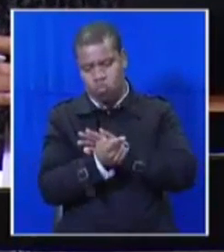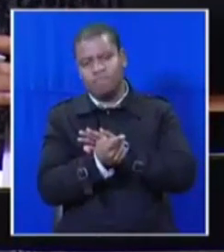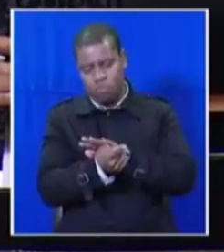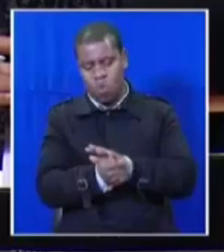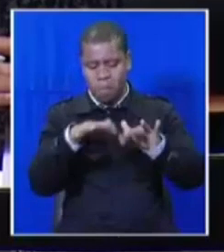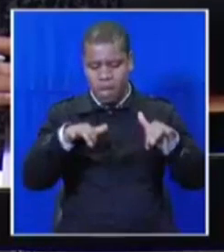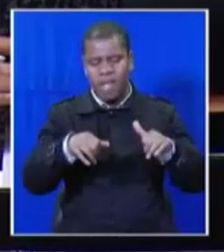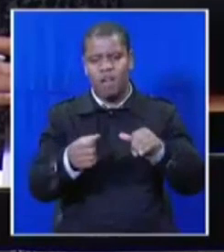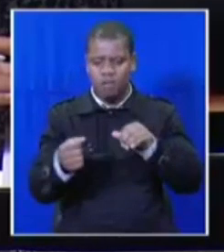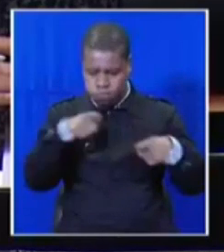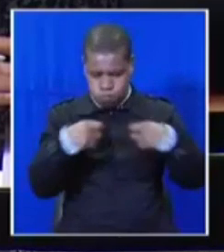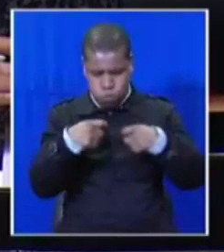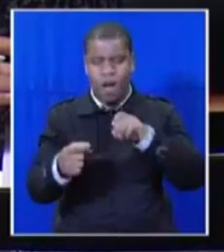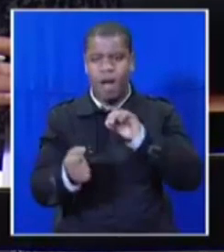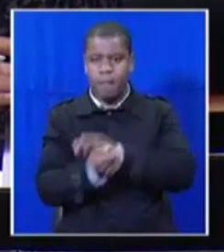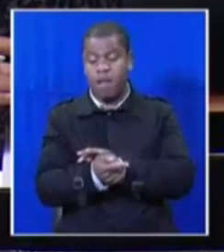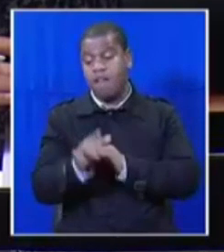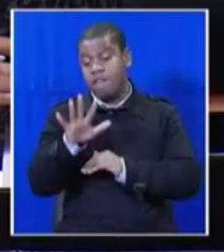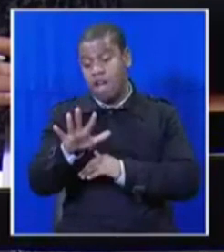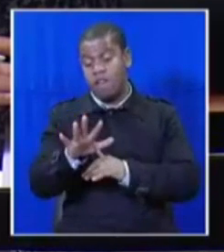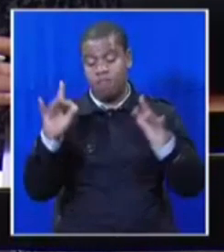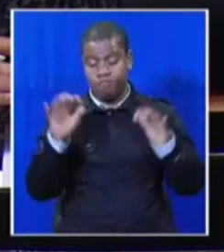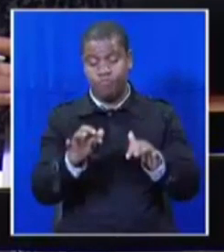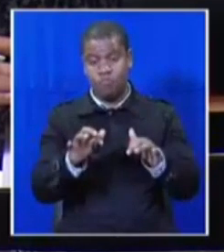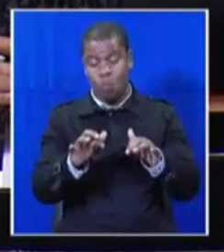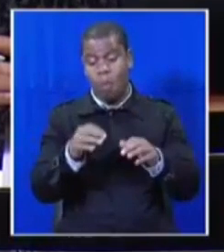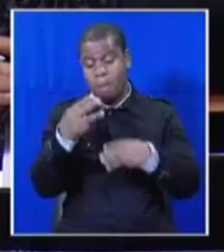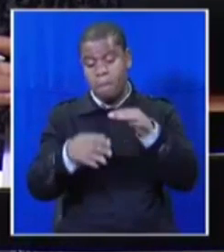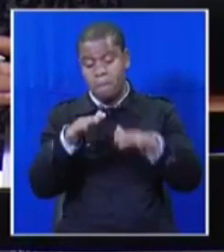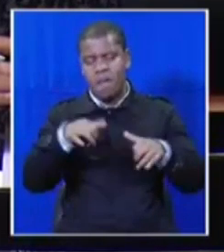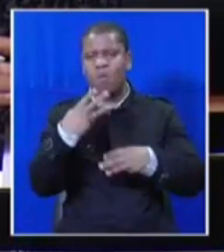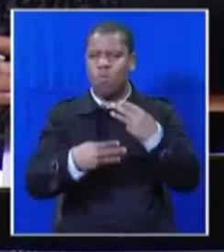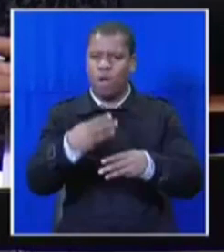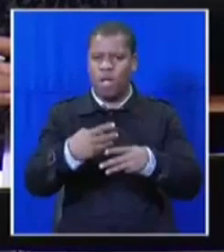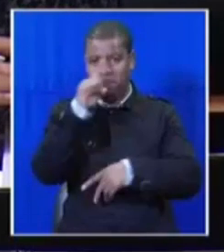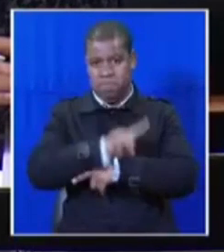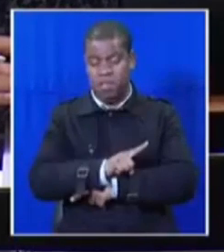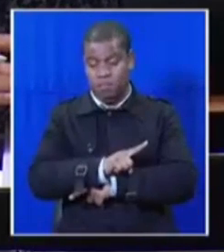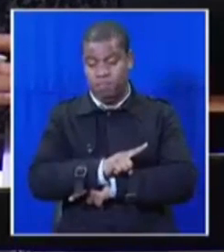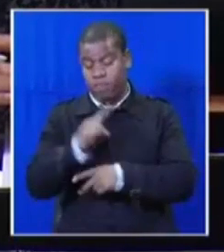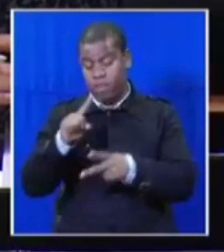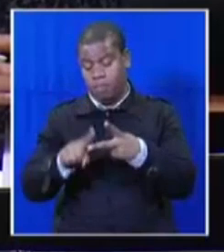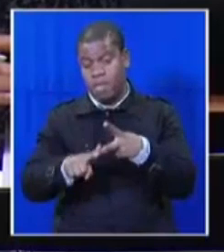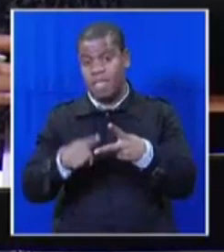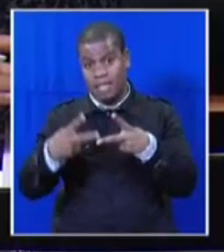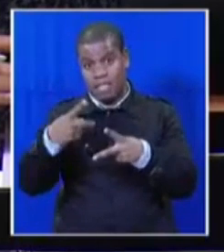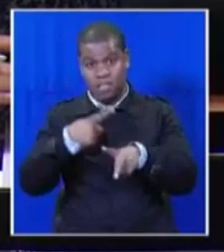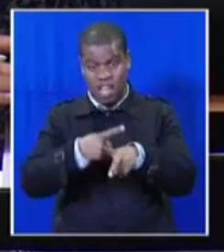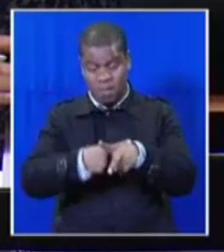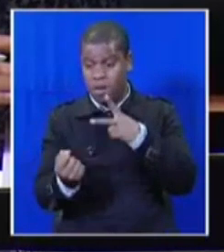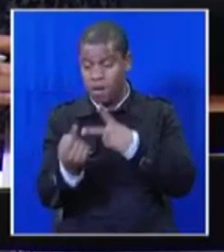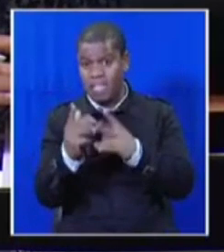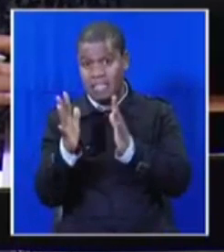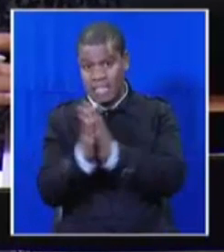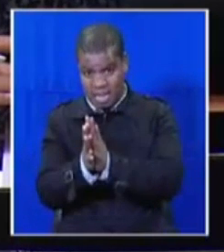session continue for 5 parliamentary working days, on the second occasion for 10 parliamentary working